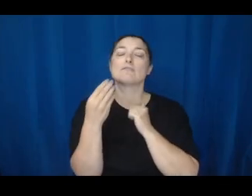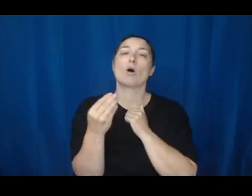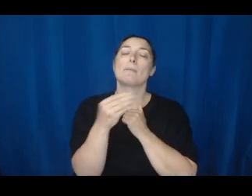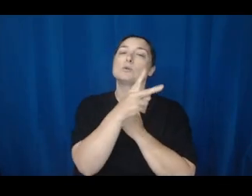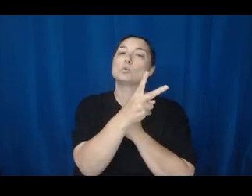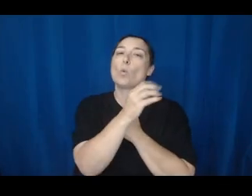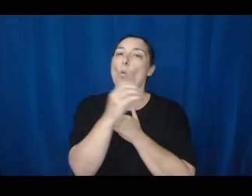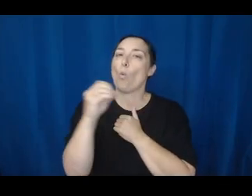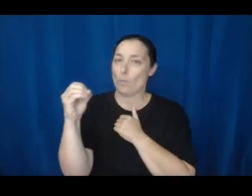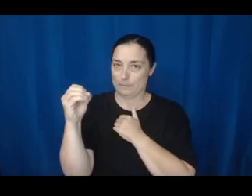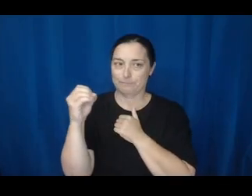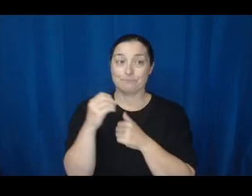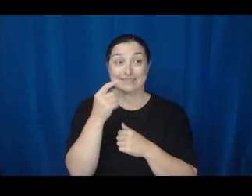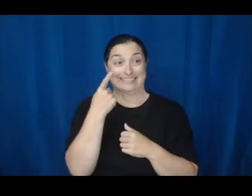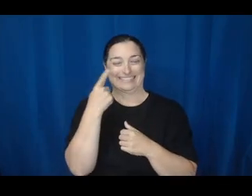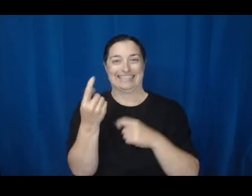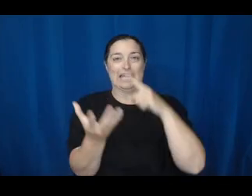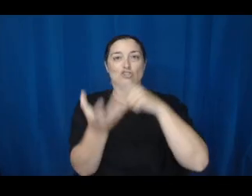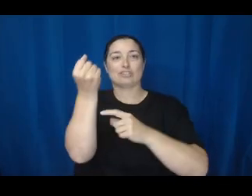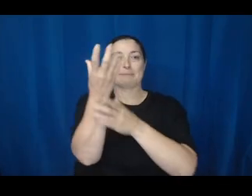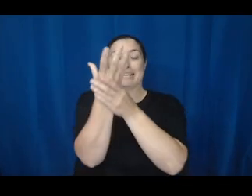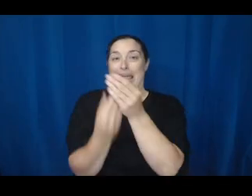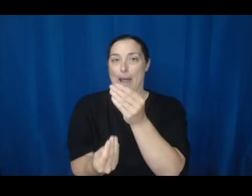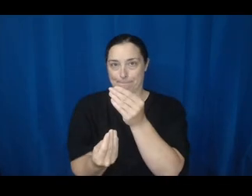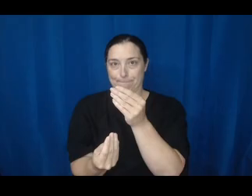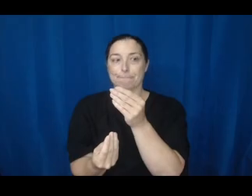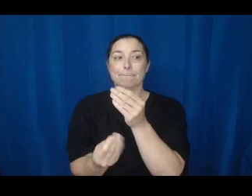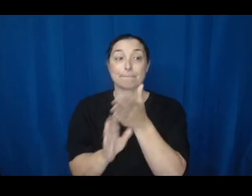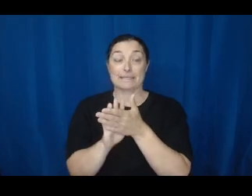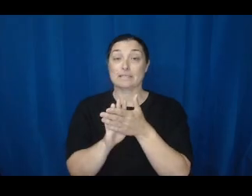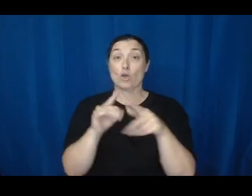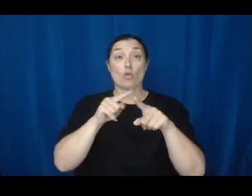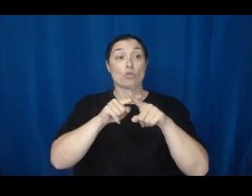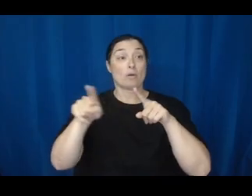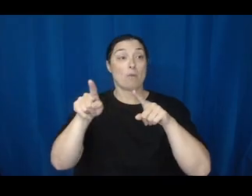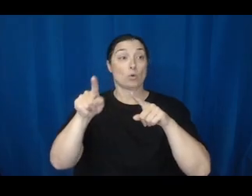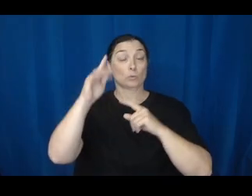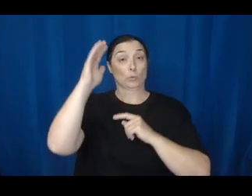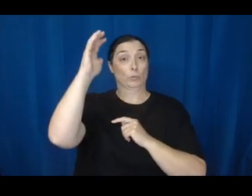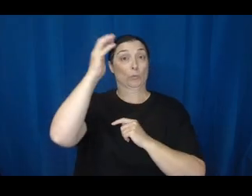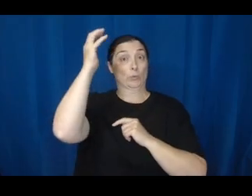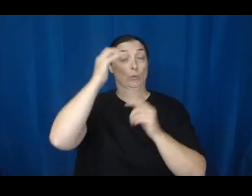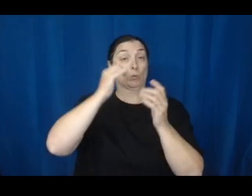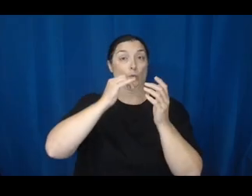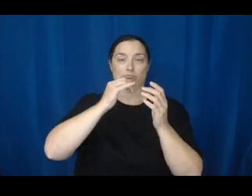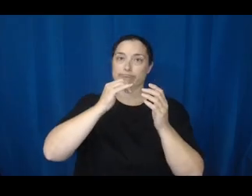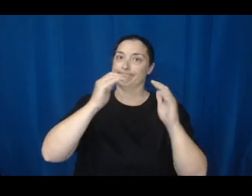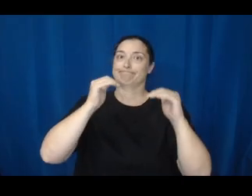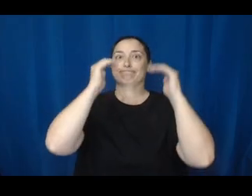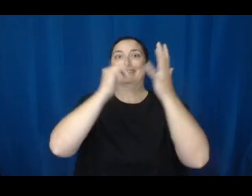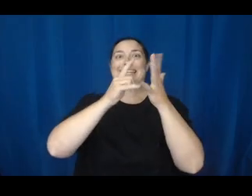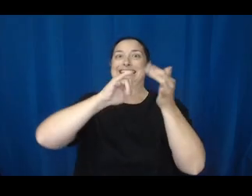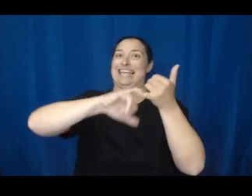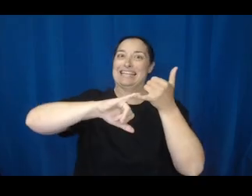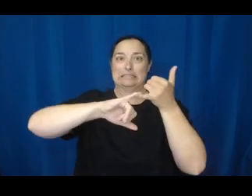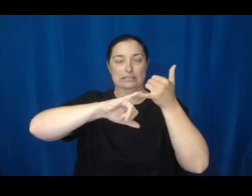the achievement gap, the kind of a learning gap between the most affluent quarter of our kids in international global